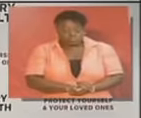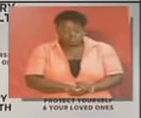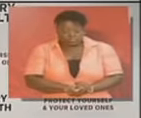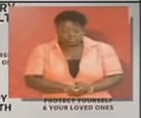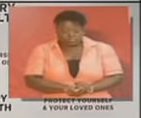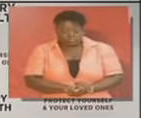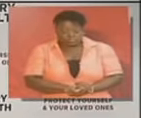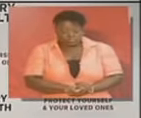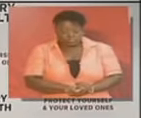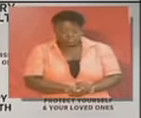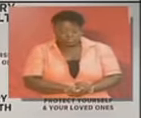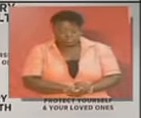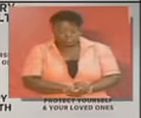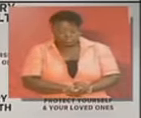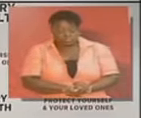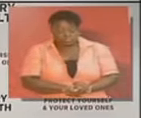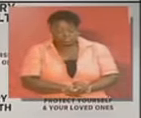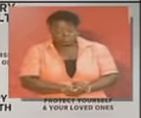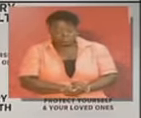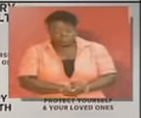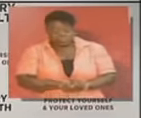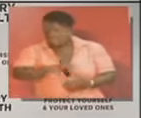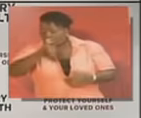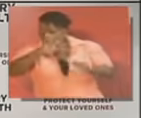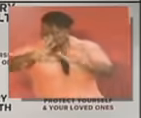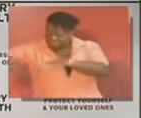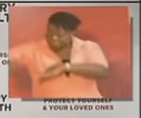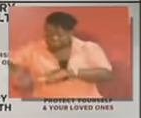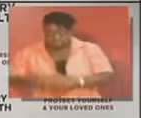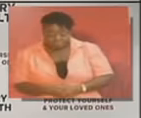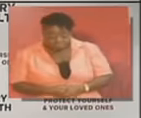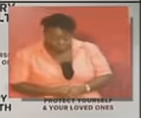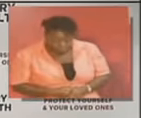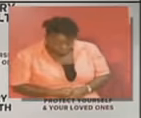now to Express Newspaper, please.